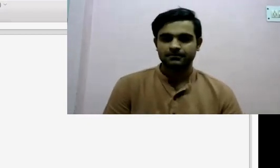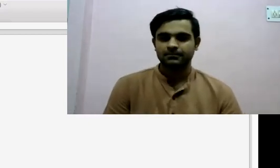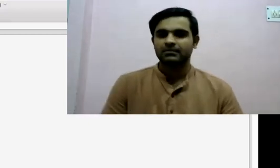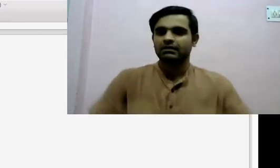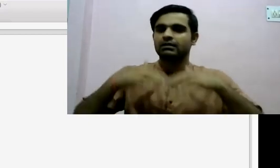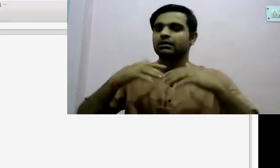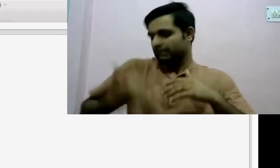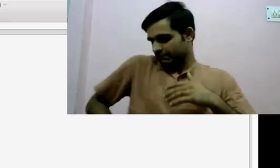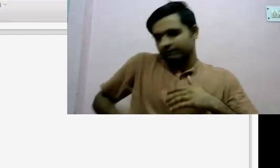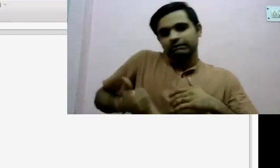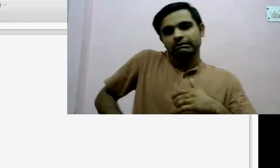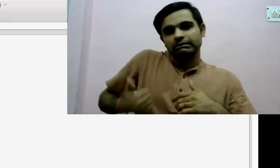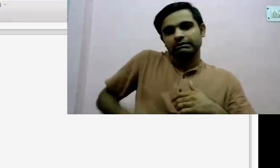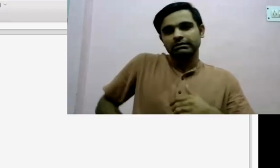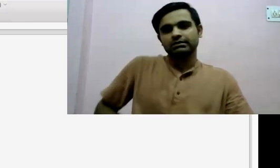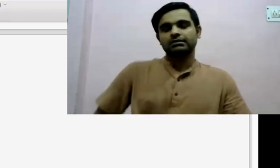diarrhea,